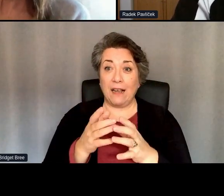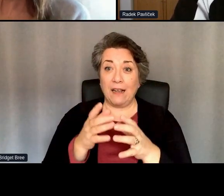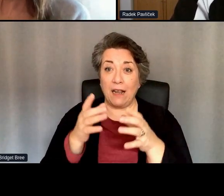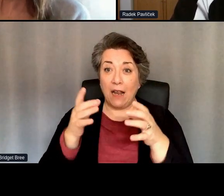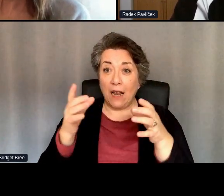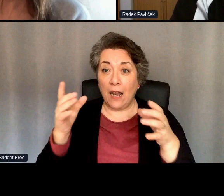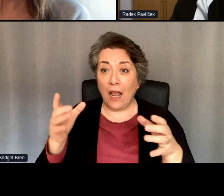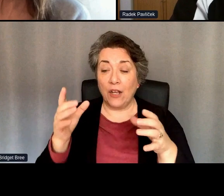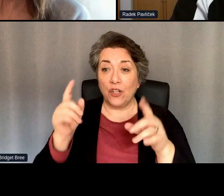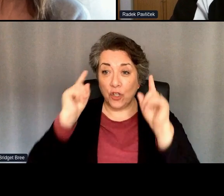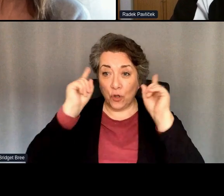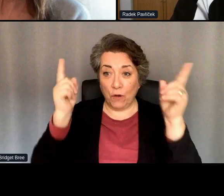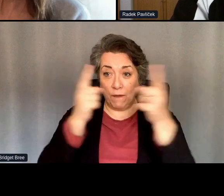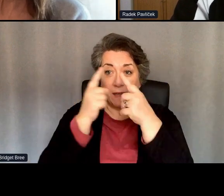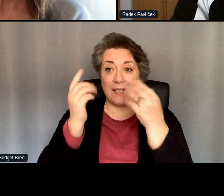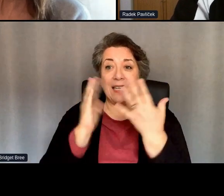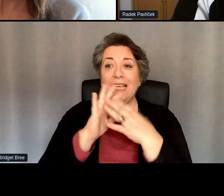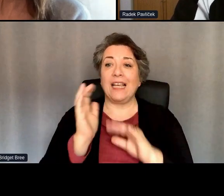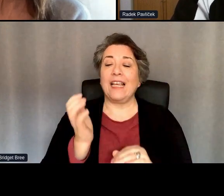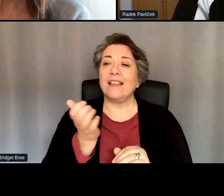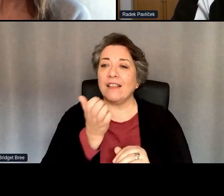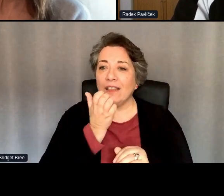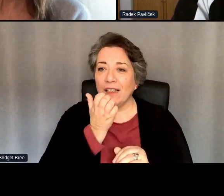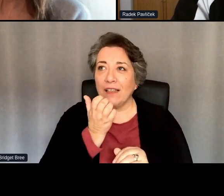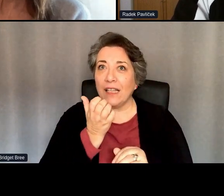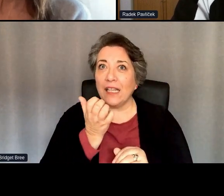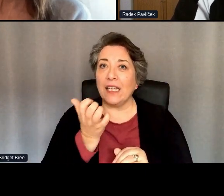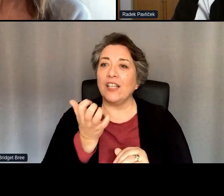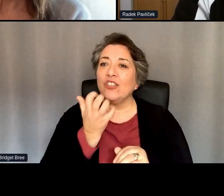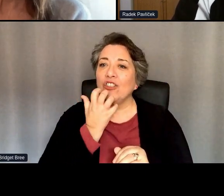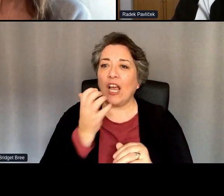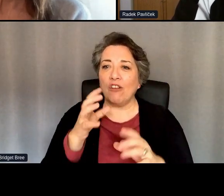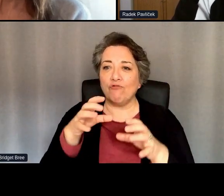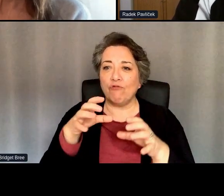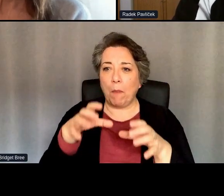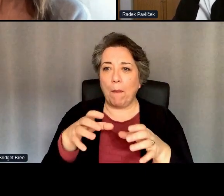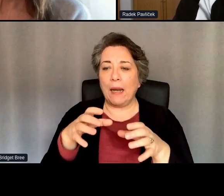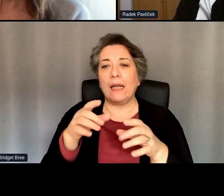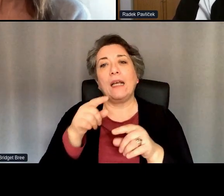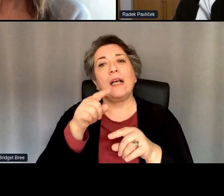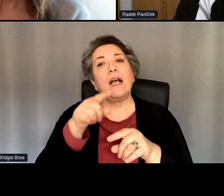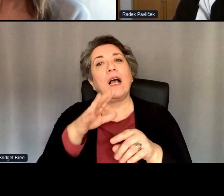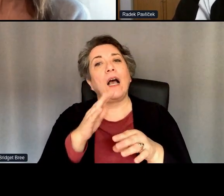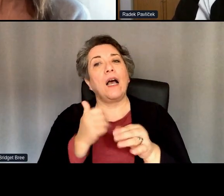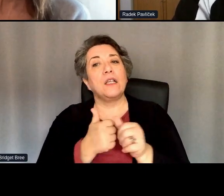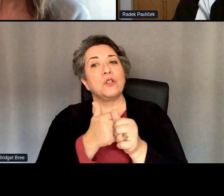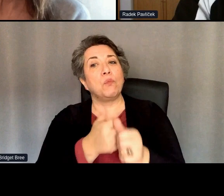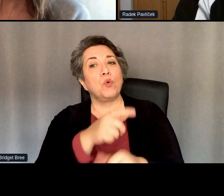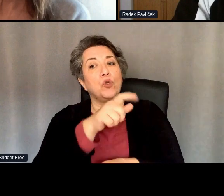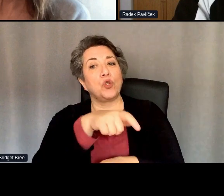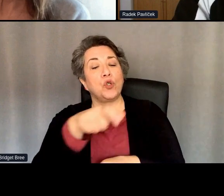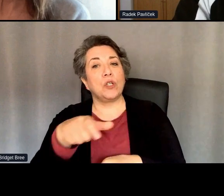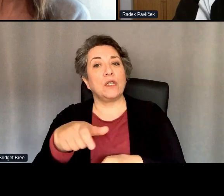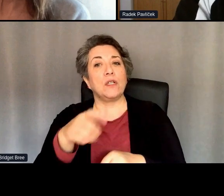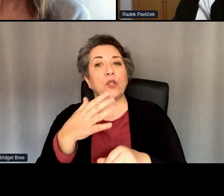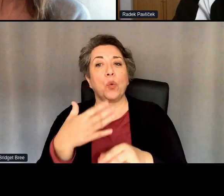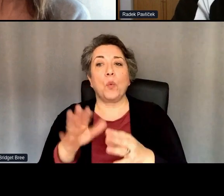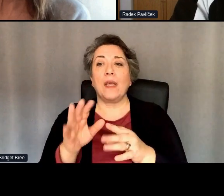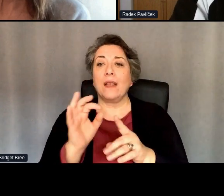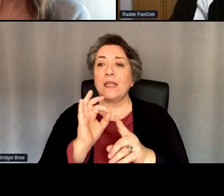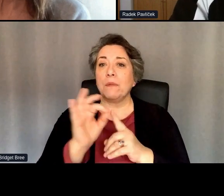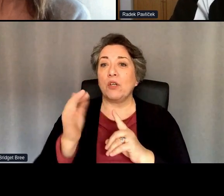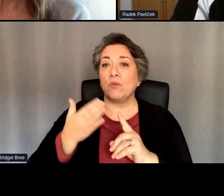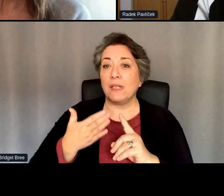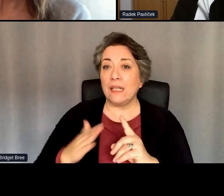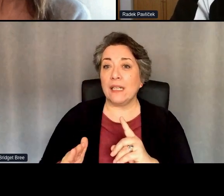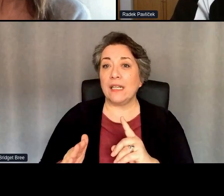Republic. I work for the center for the supporting students with special needs as